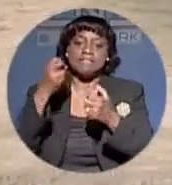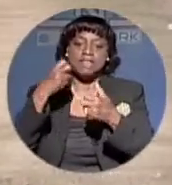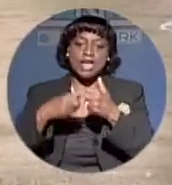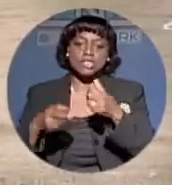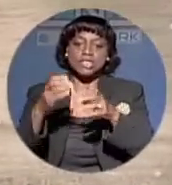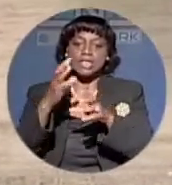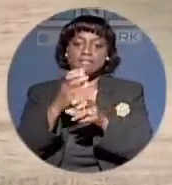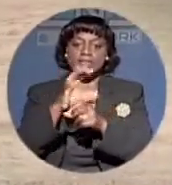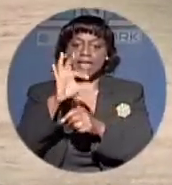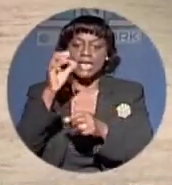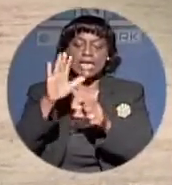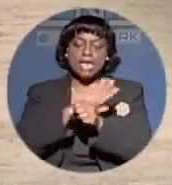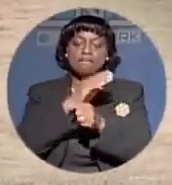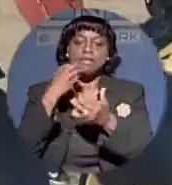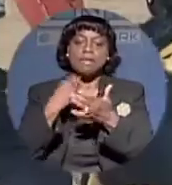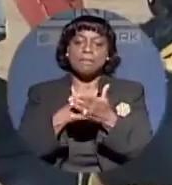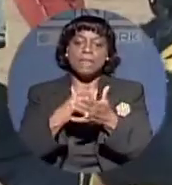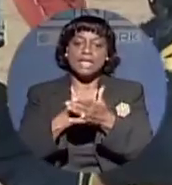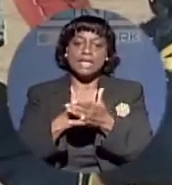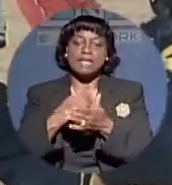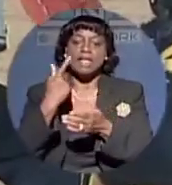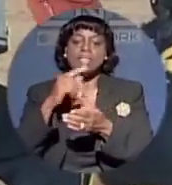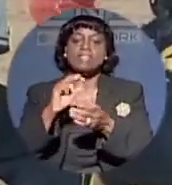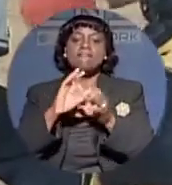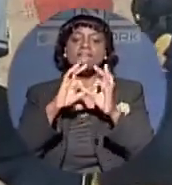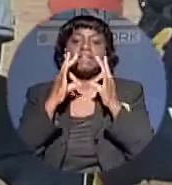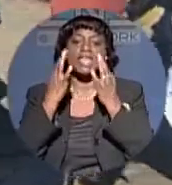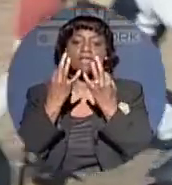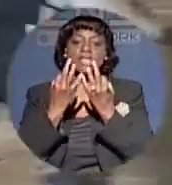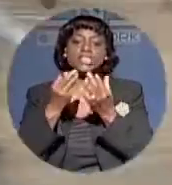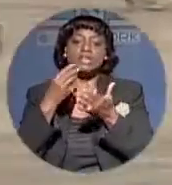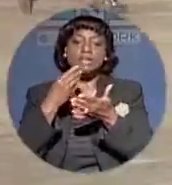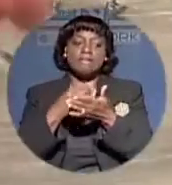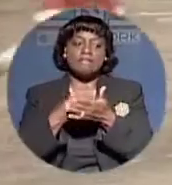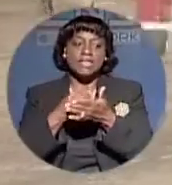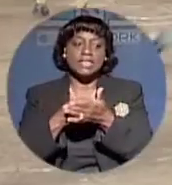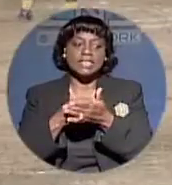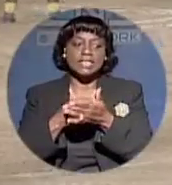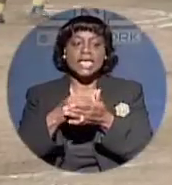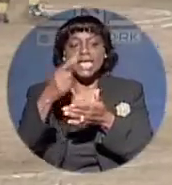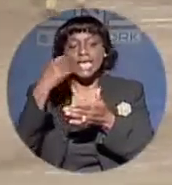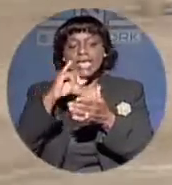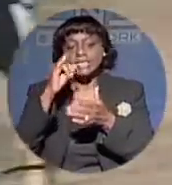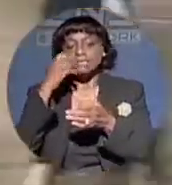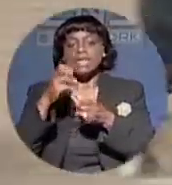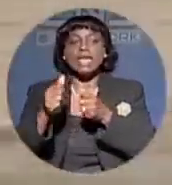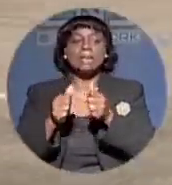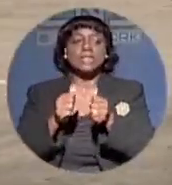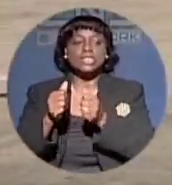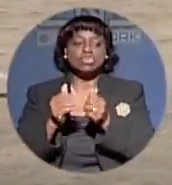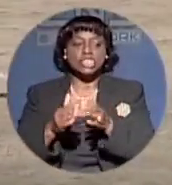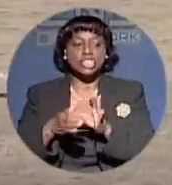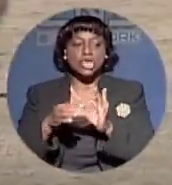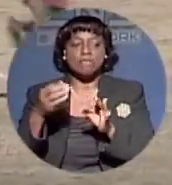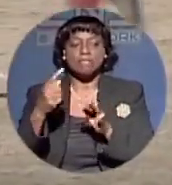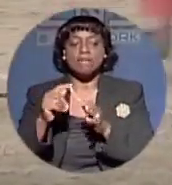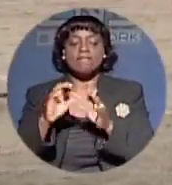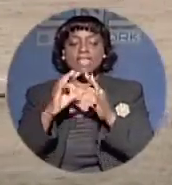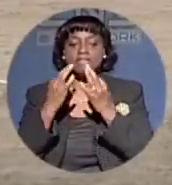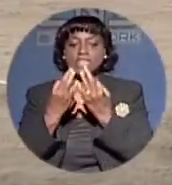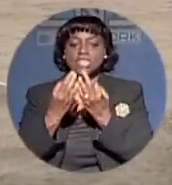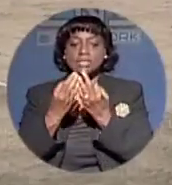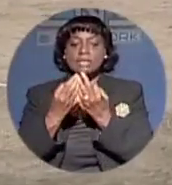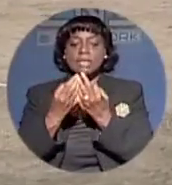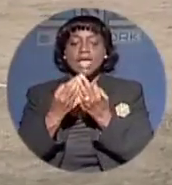The Federation funds are for the administration of the Federation and to deal with its national team.